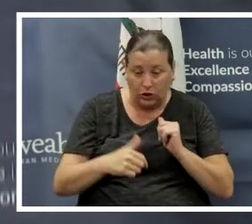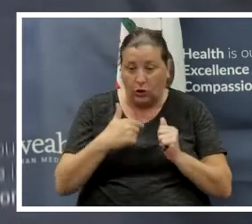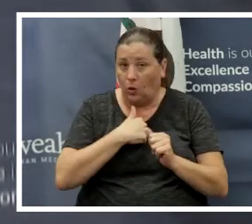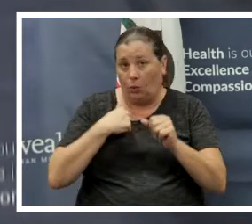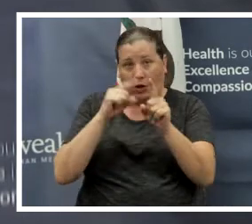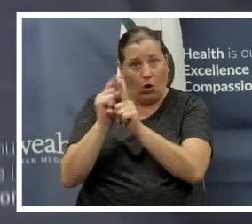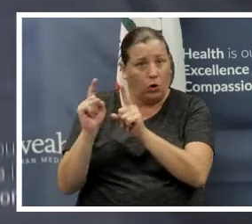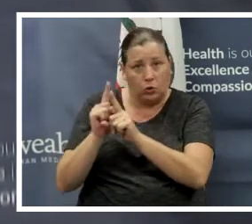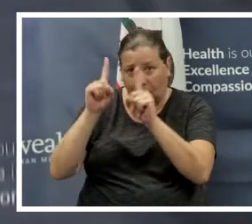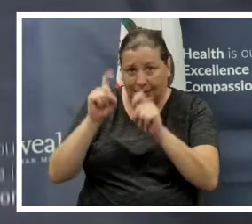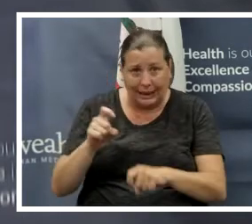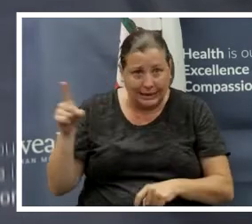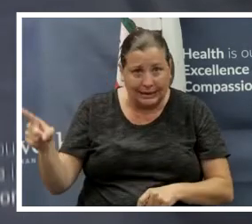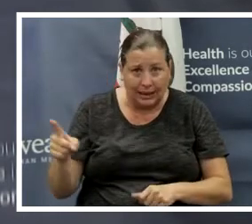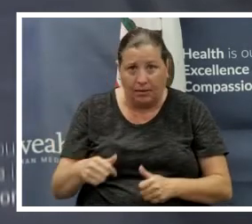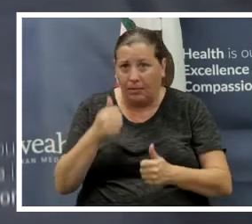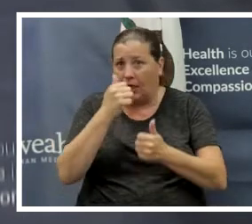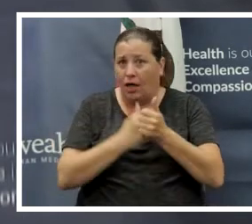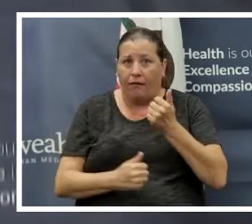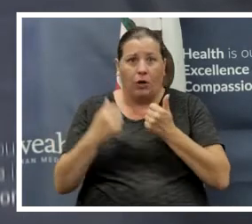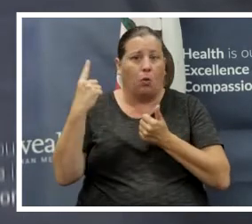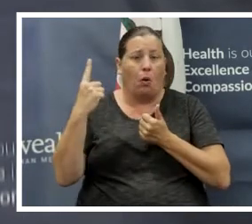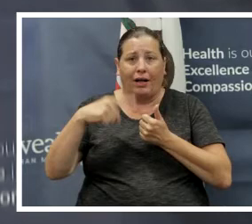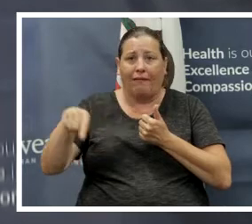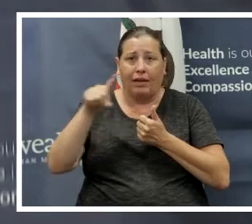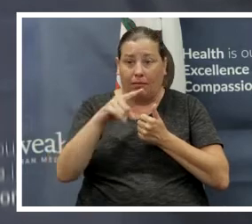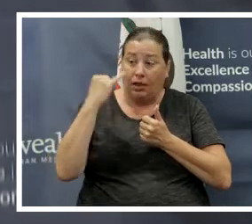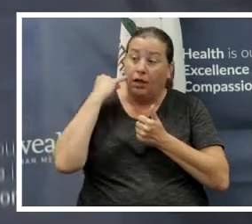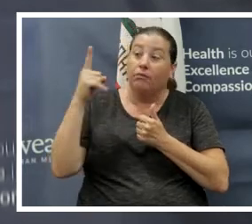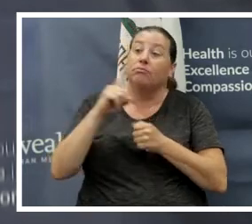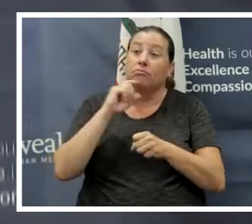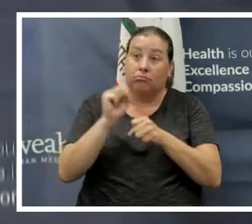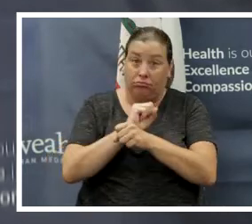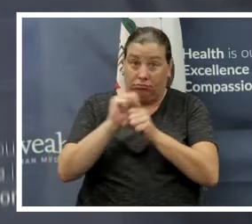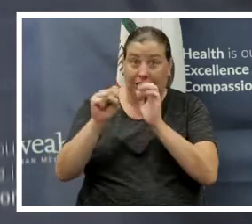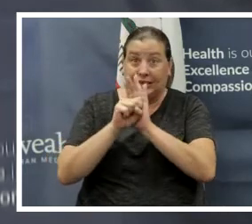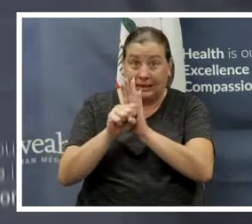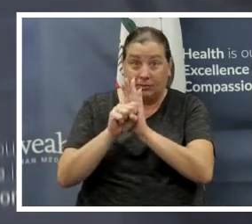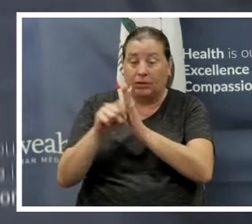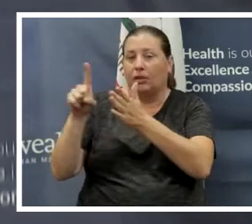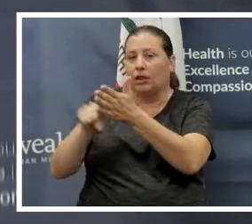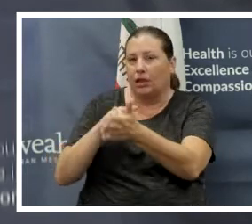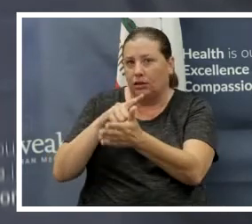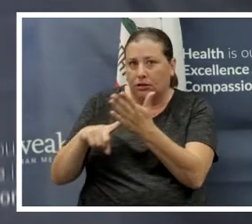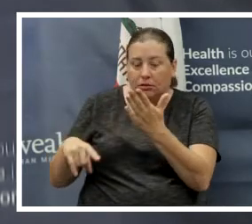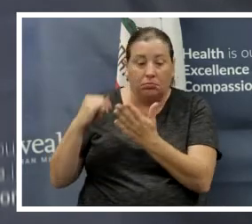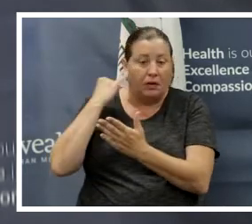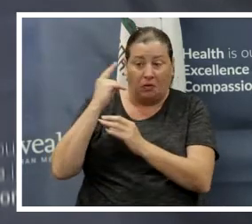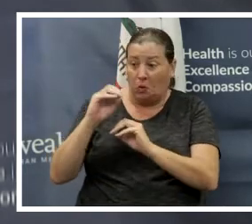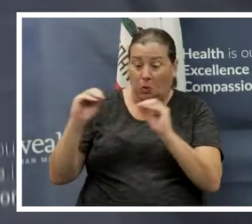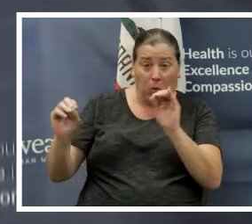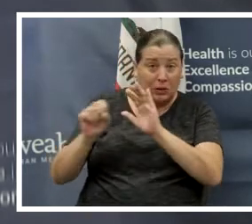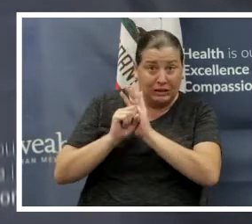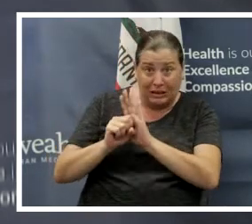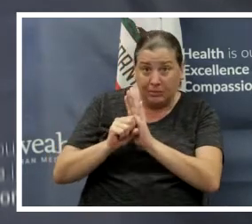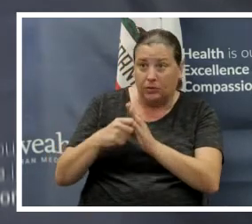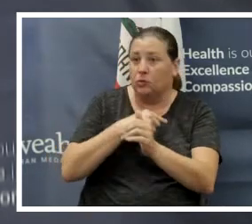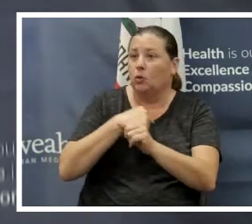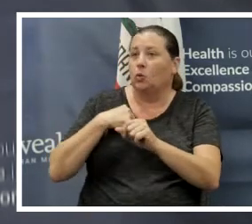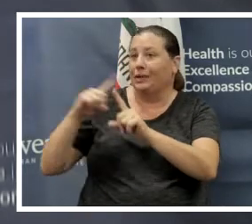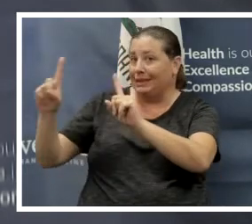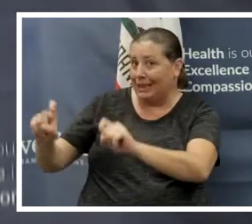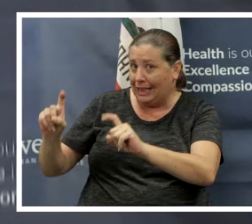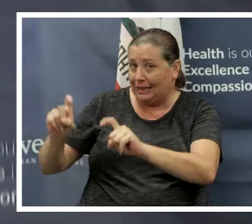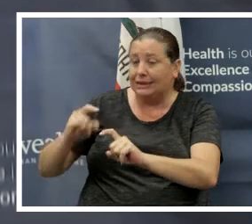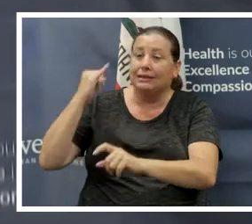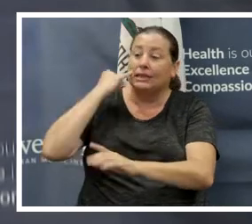them, every one of them. If they're symptomatic, we cancel their surgery. If they're asymptomatic, we test them. If they test negative,